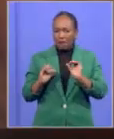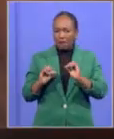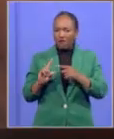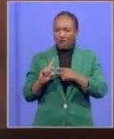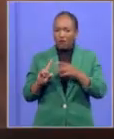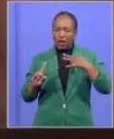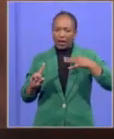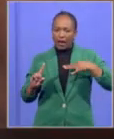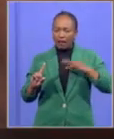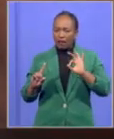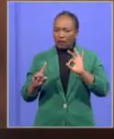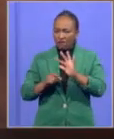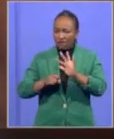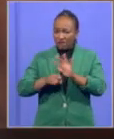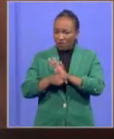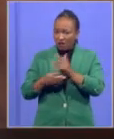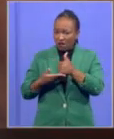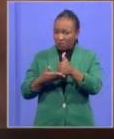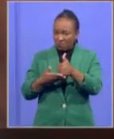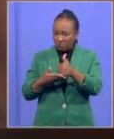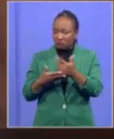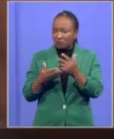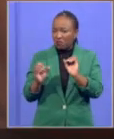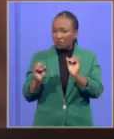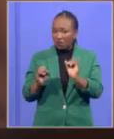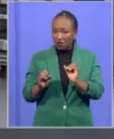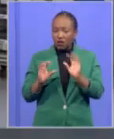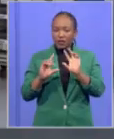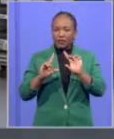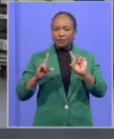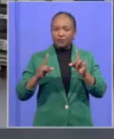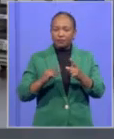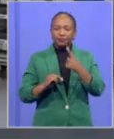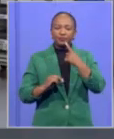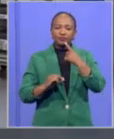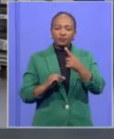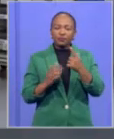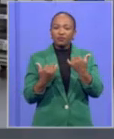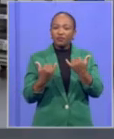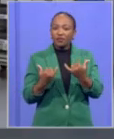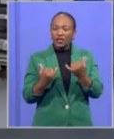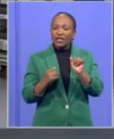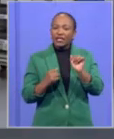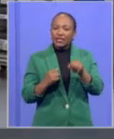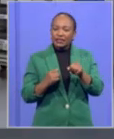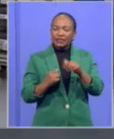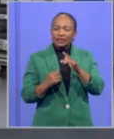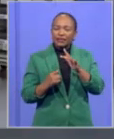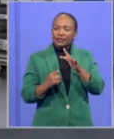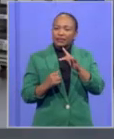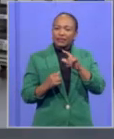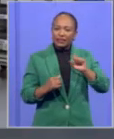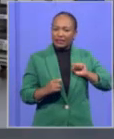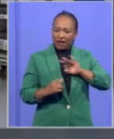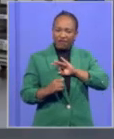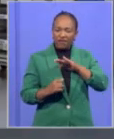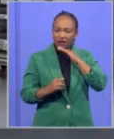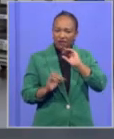ka ho phethahala. Lefapha le phaelletse ka hore le ha fela palo ya baoki e fokola, empa bana